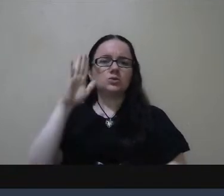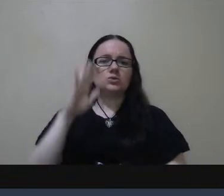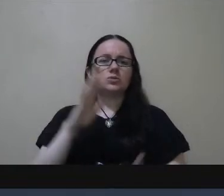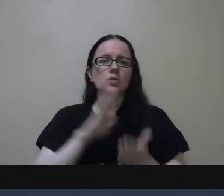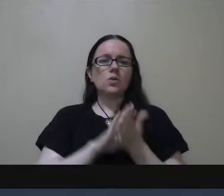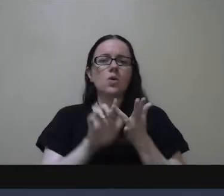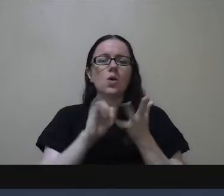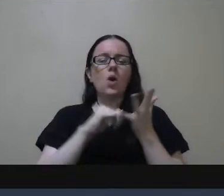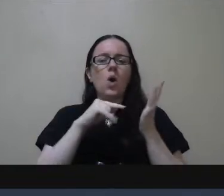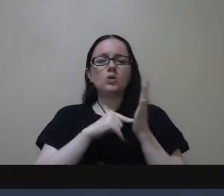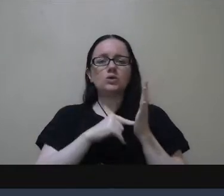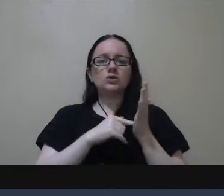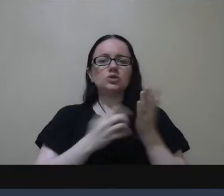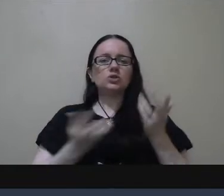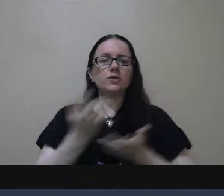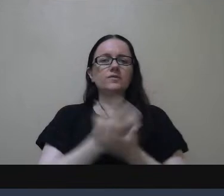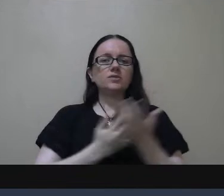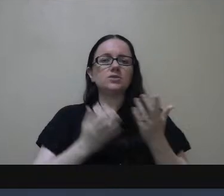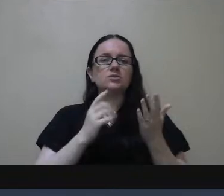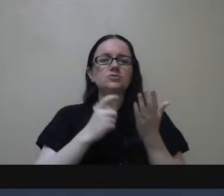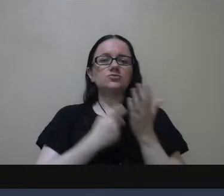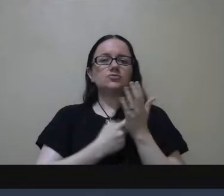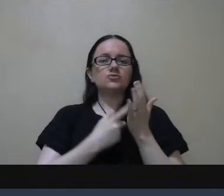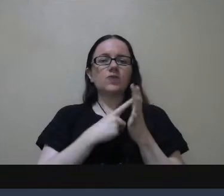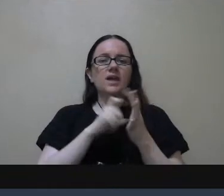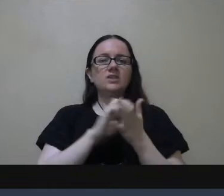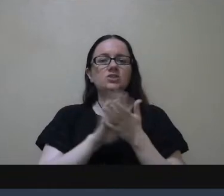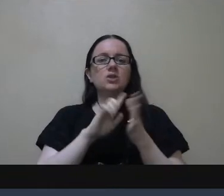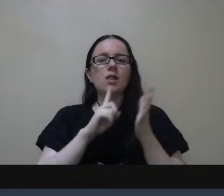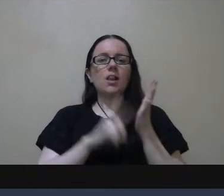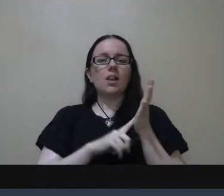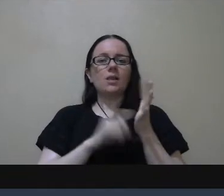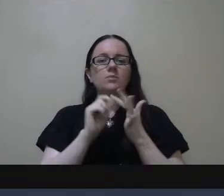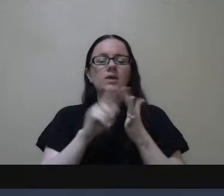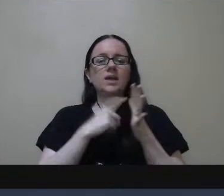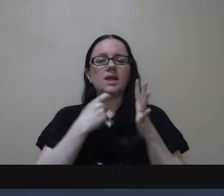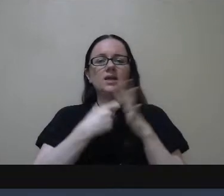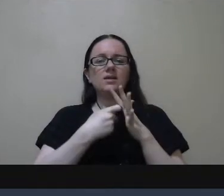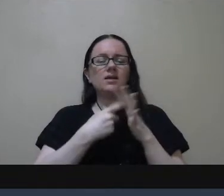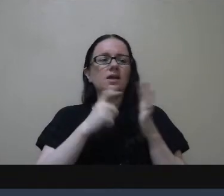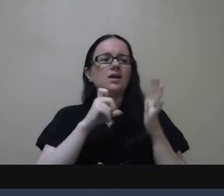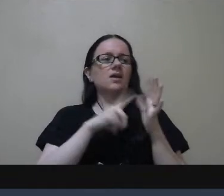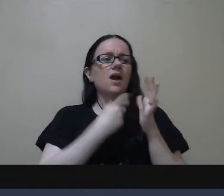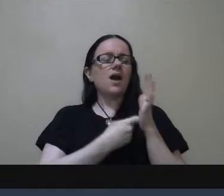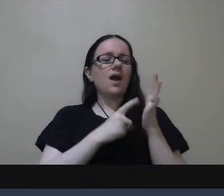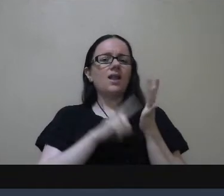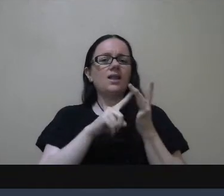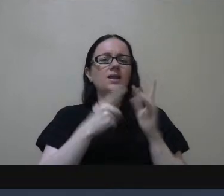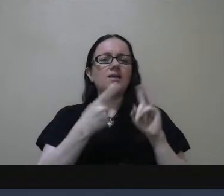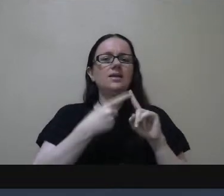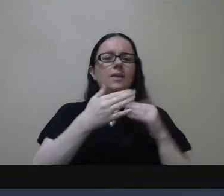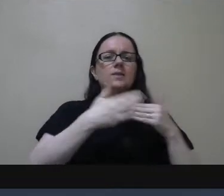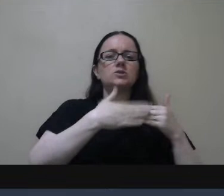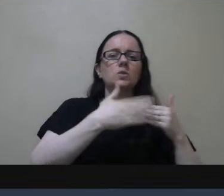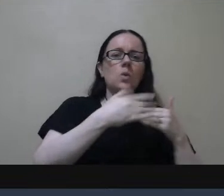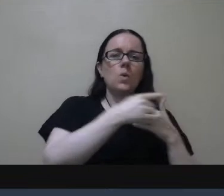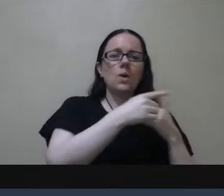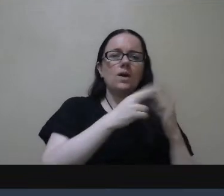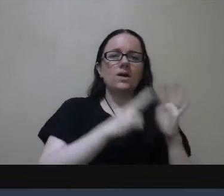stand up? We've got Rachel Peake and Ray Gray, Carly standing over at the door, Nell